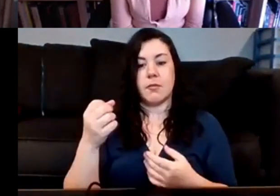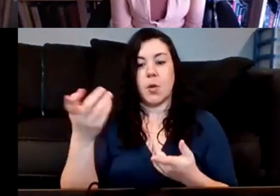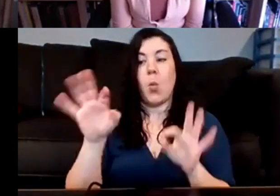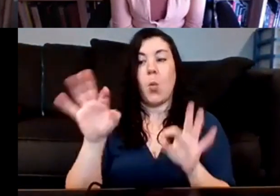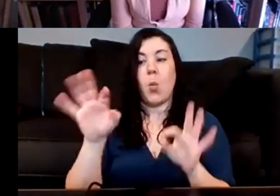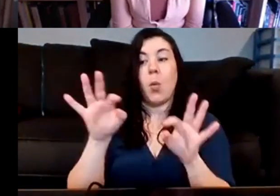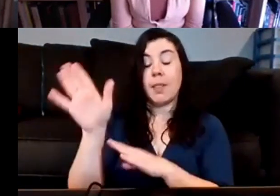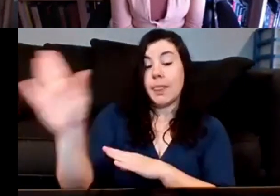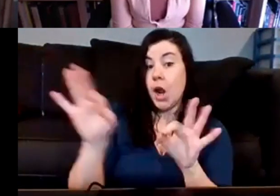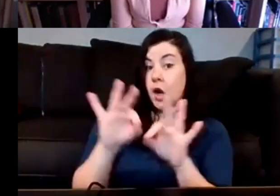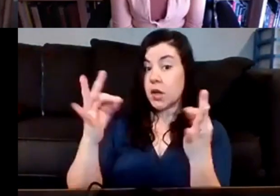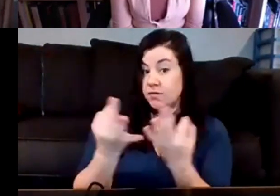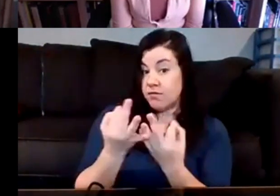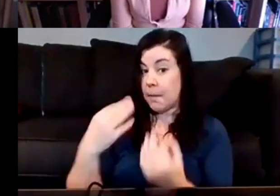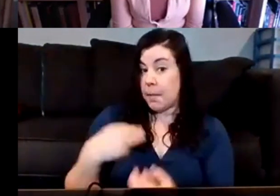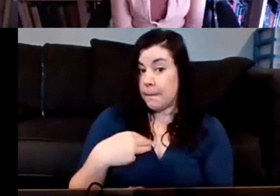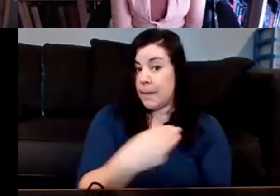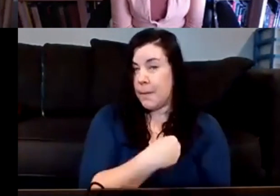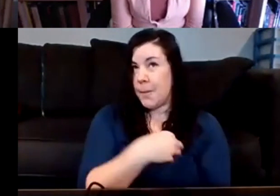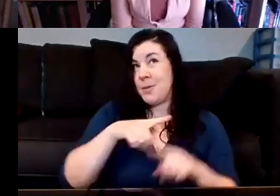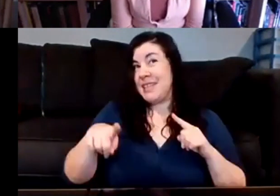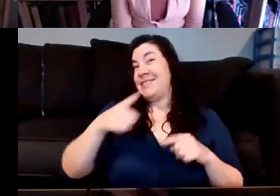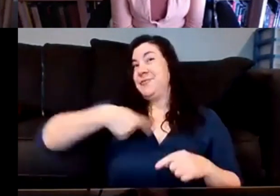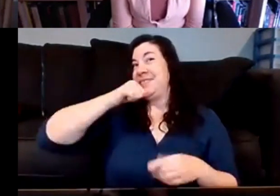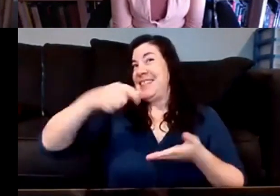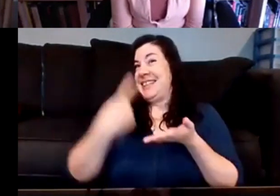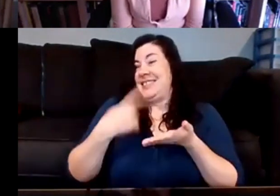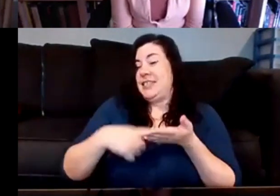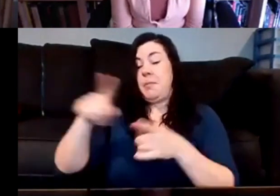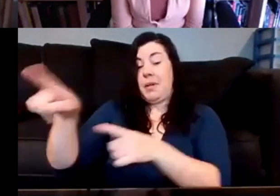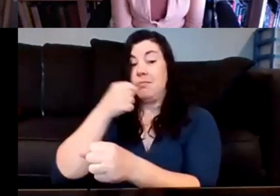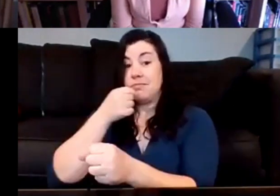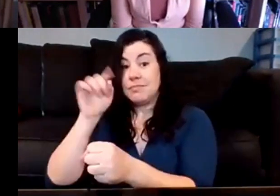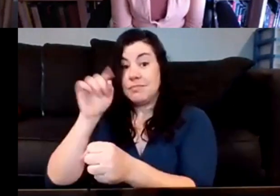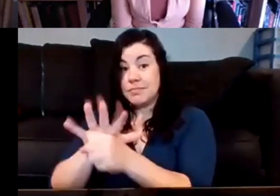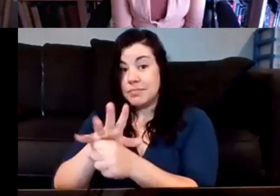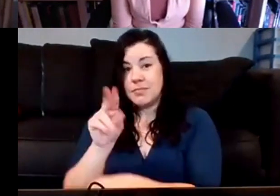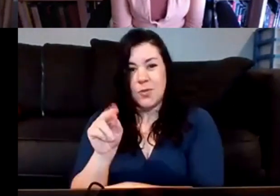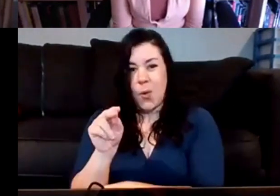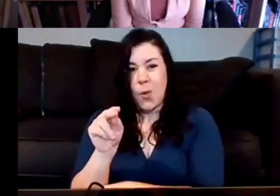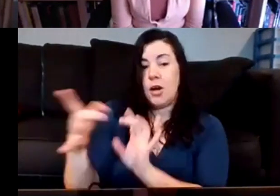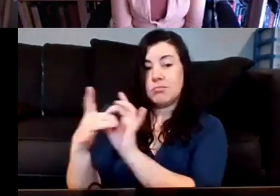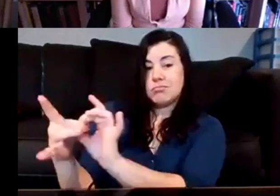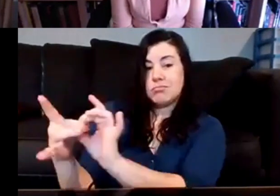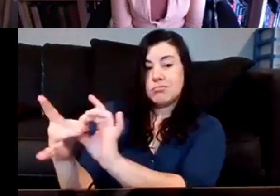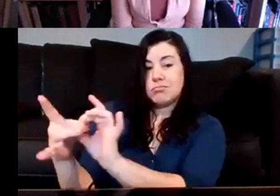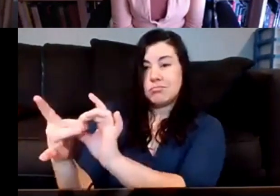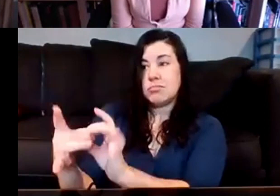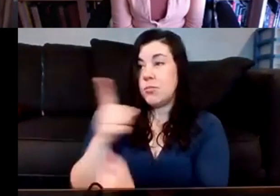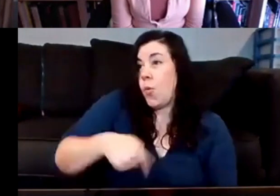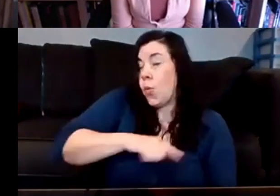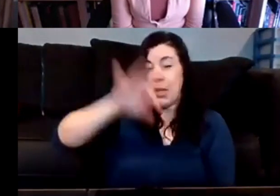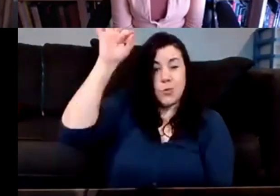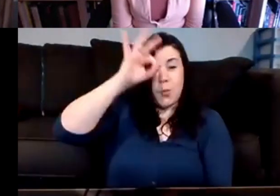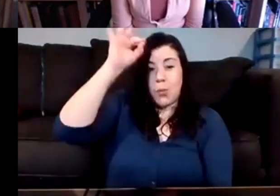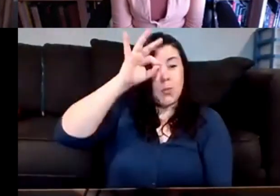even that, you know, which we don't talk about, even that's not guaranteed, because we don't know people's relationship to that family